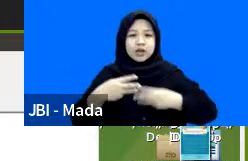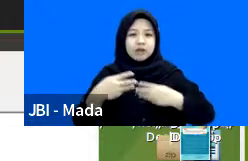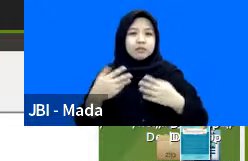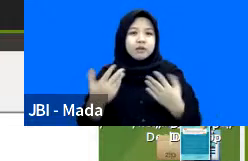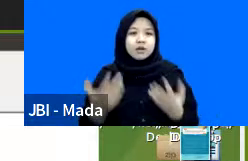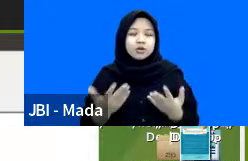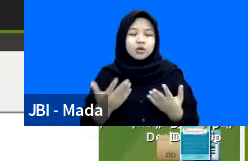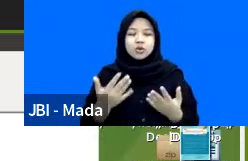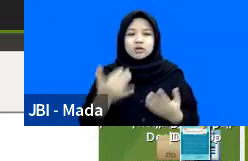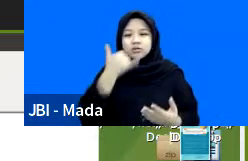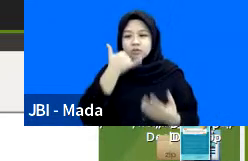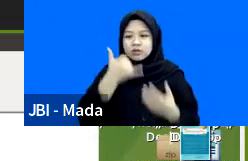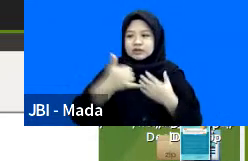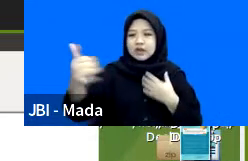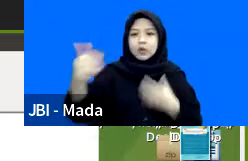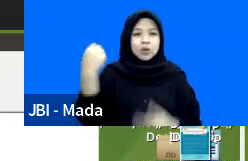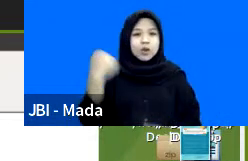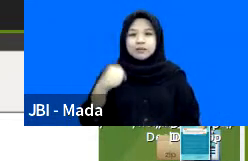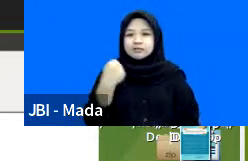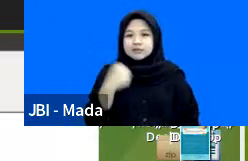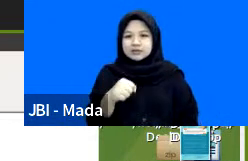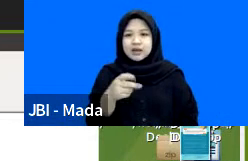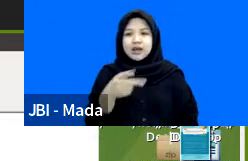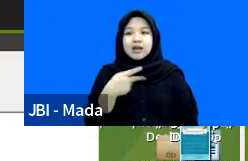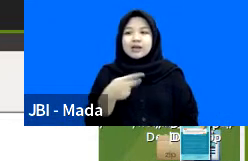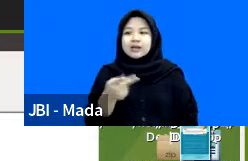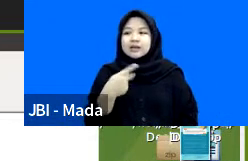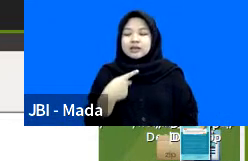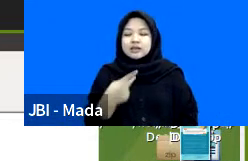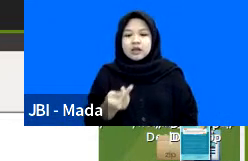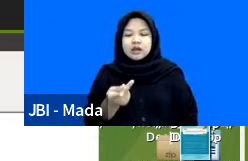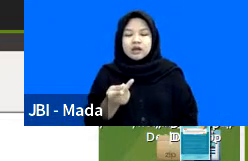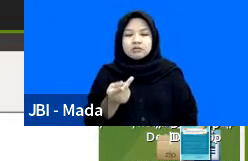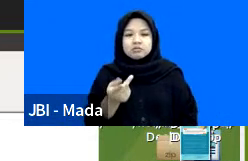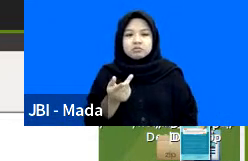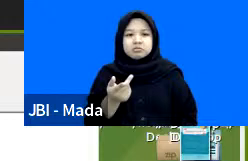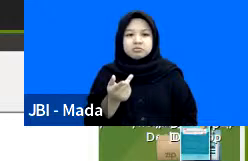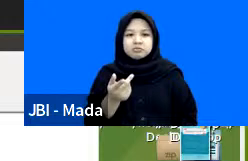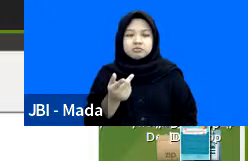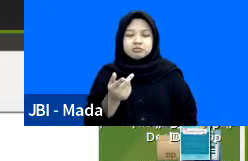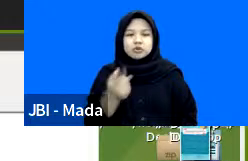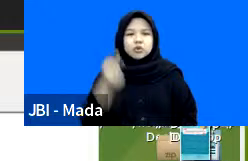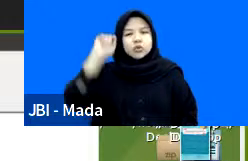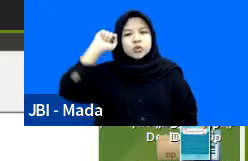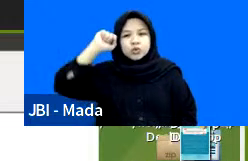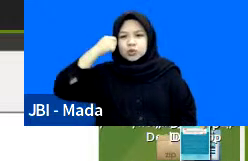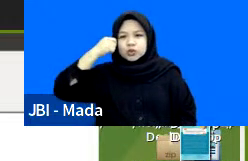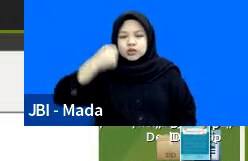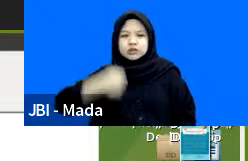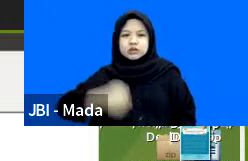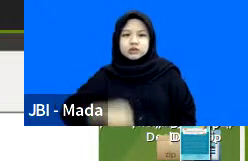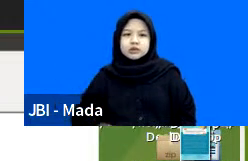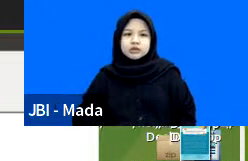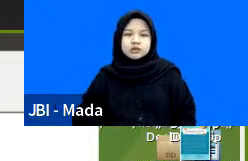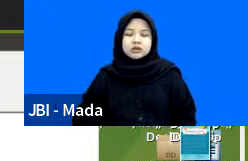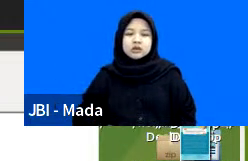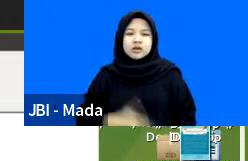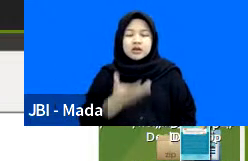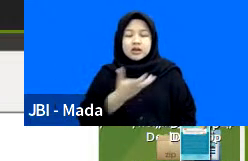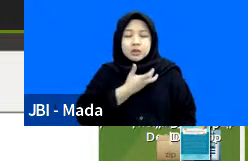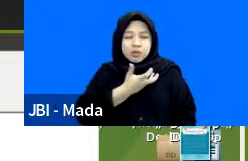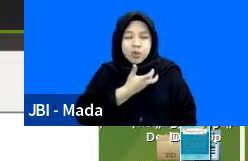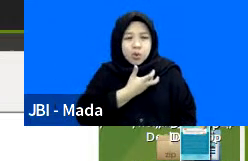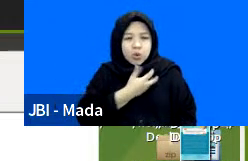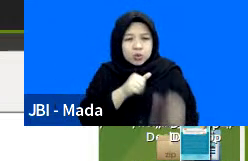from us, we will die of withdrawal, in a very short period of time. And people know about addiction. It's said, scientific research says